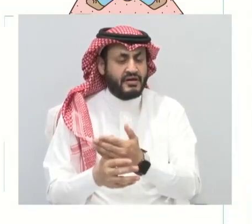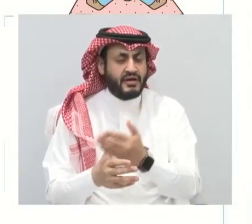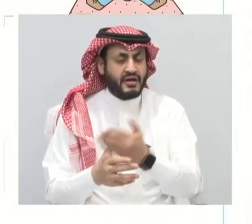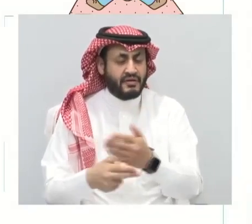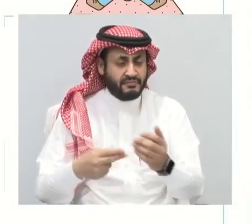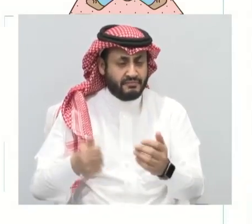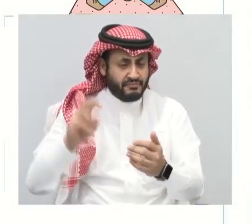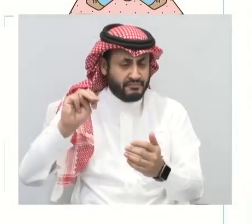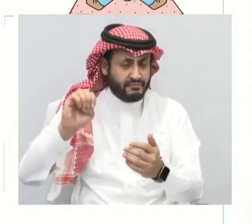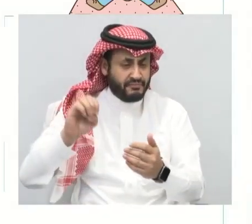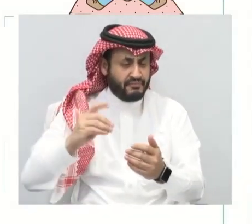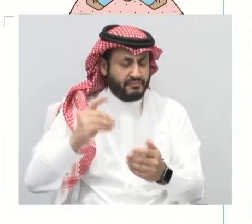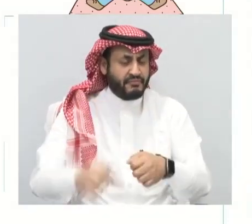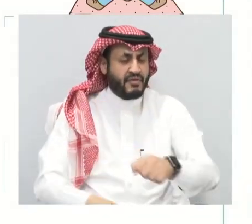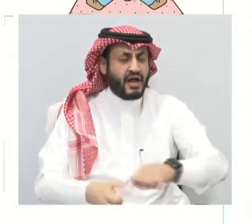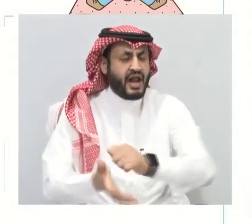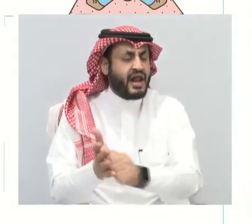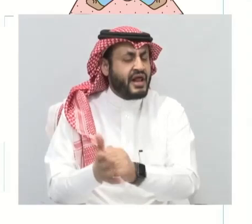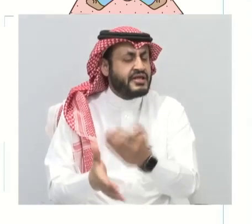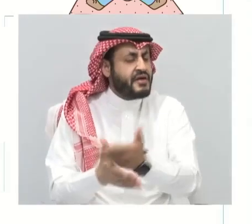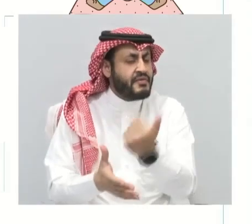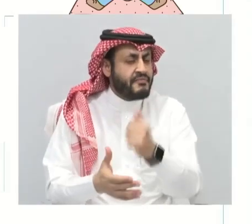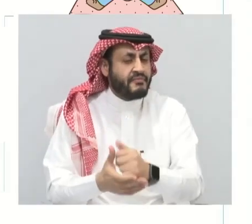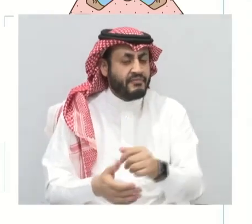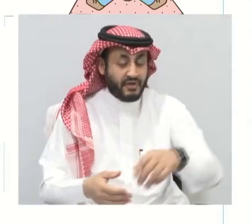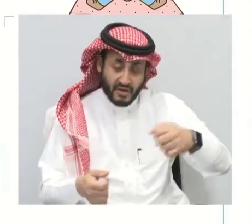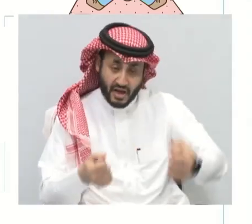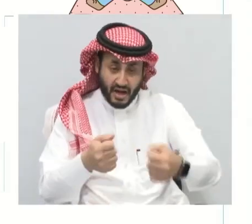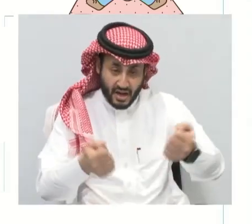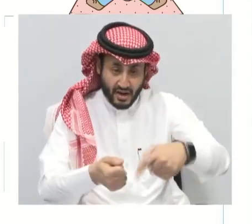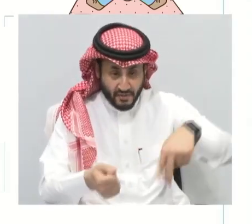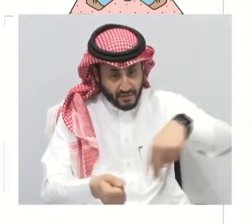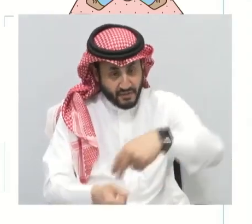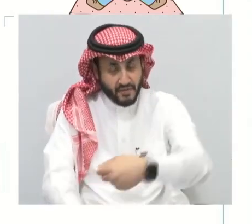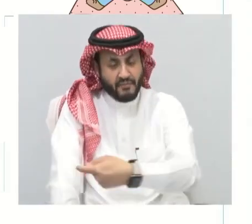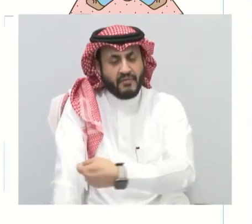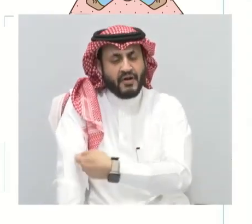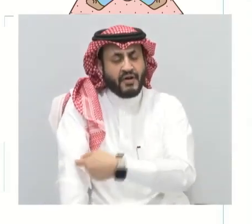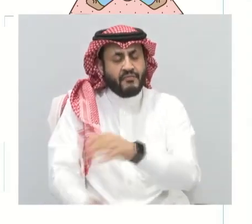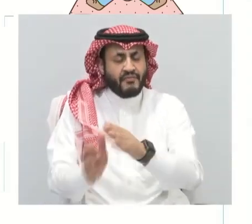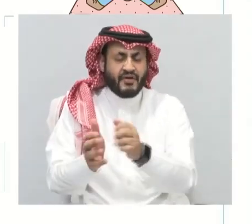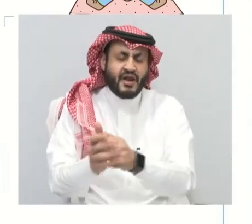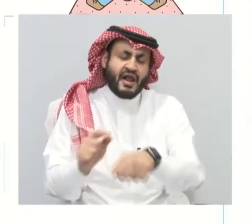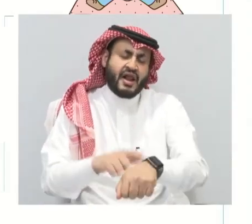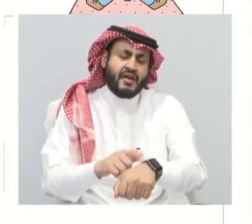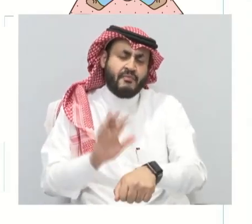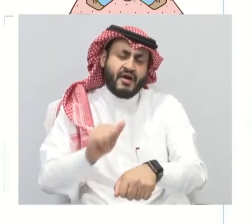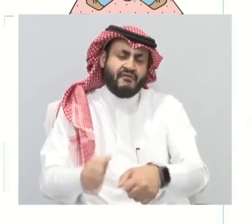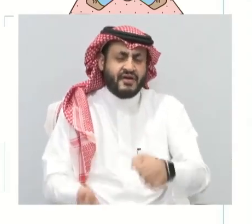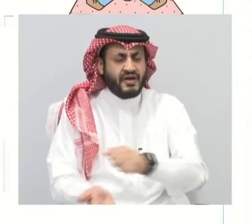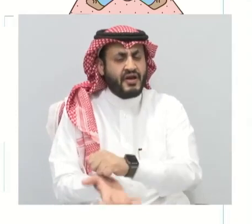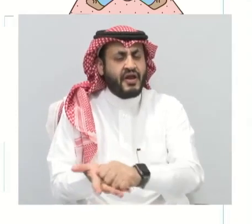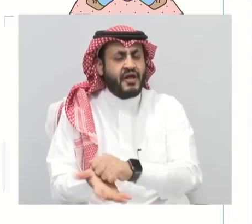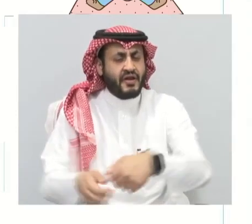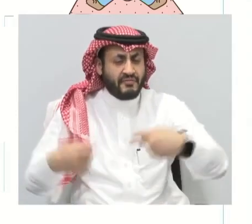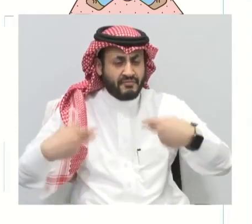uniform by himself? Because he's taking his mother and his grandmother to the hospital and he doesn't have time to